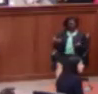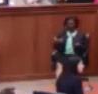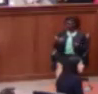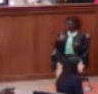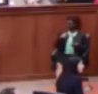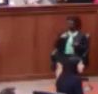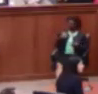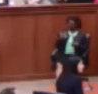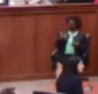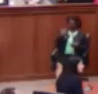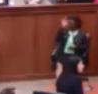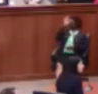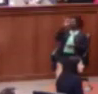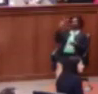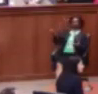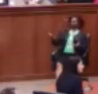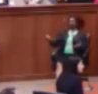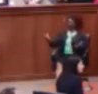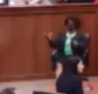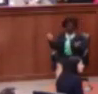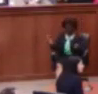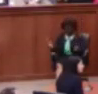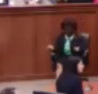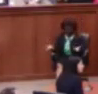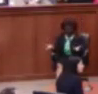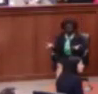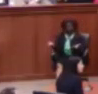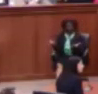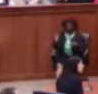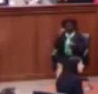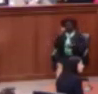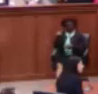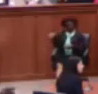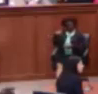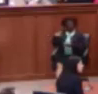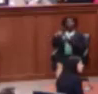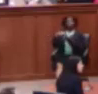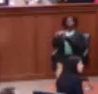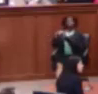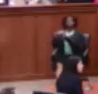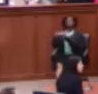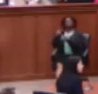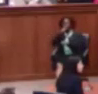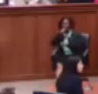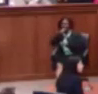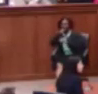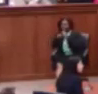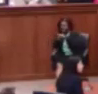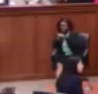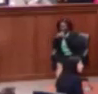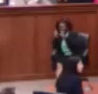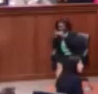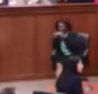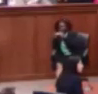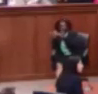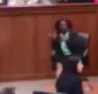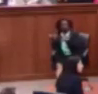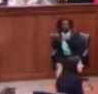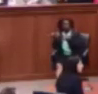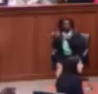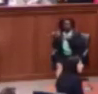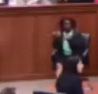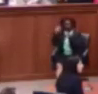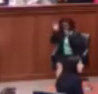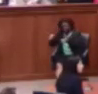feels so secretive. Why are we left out of the loop? Why are all these decisions made?